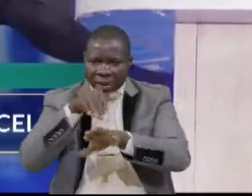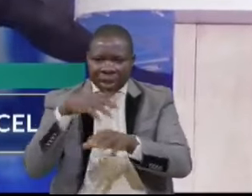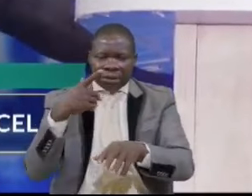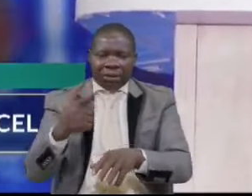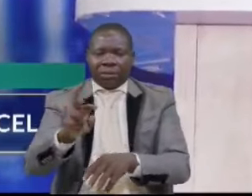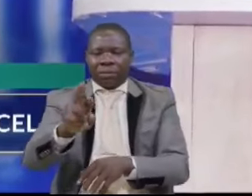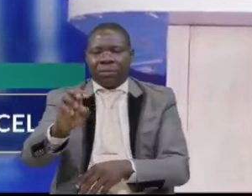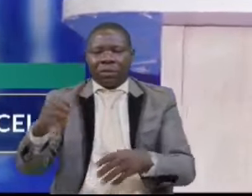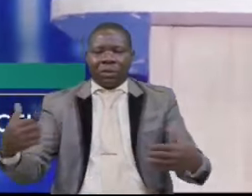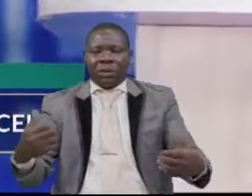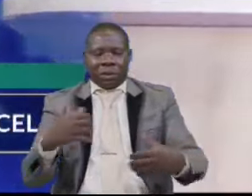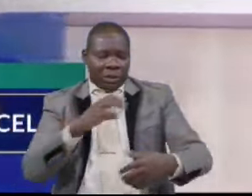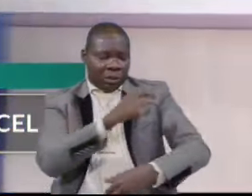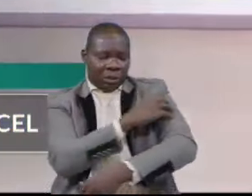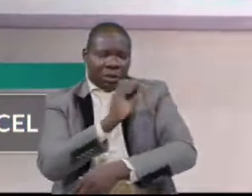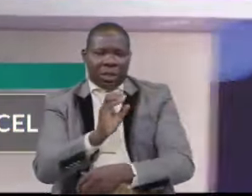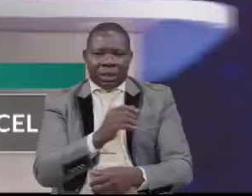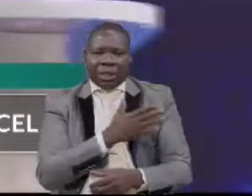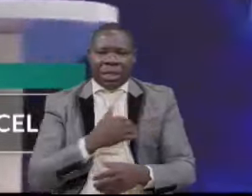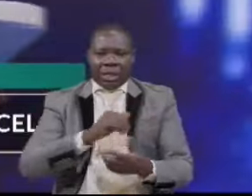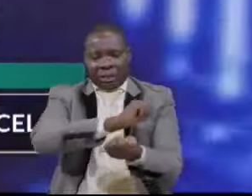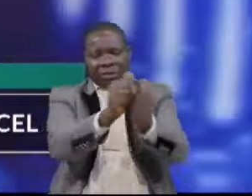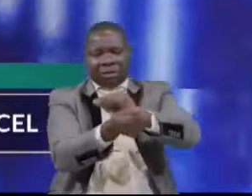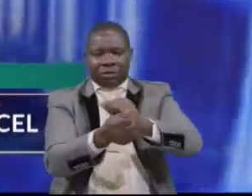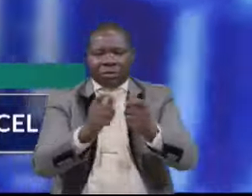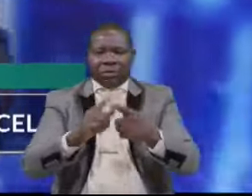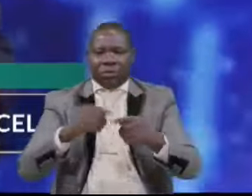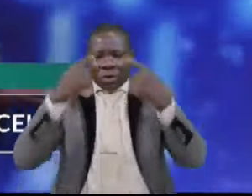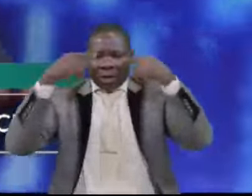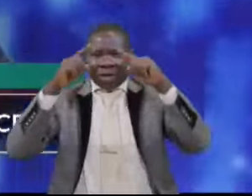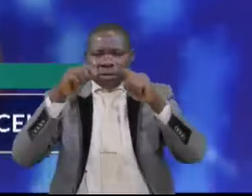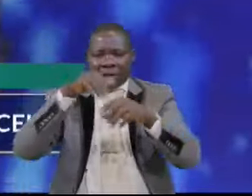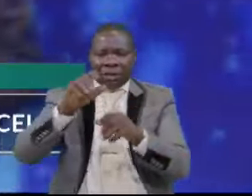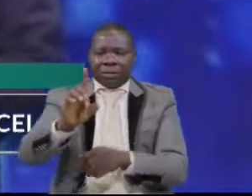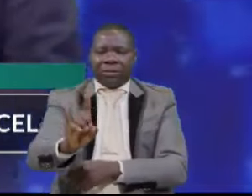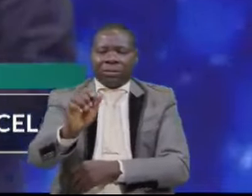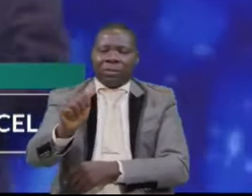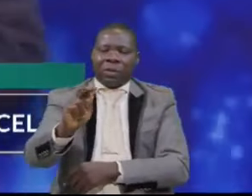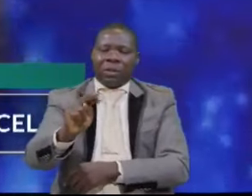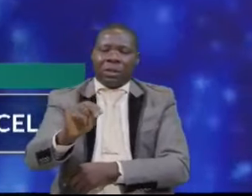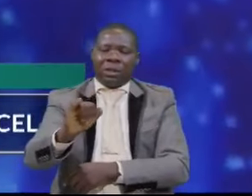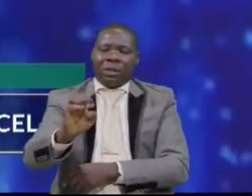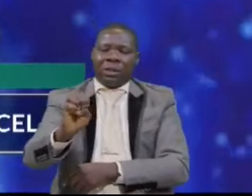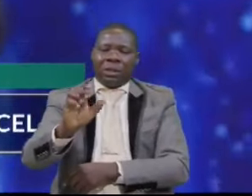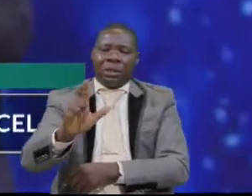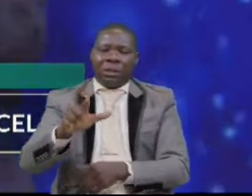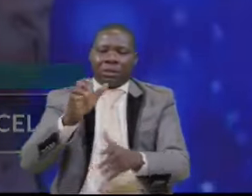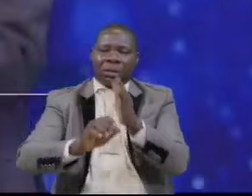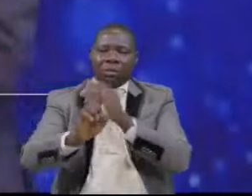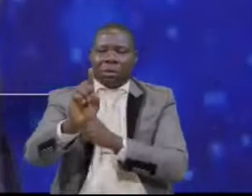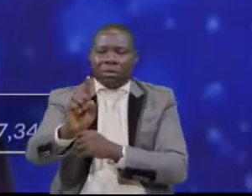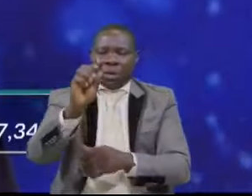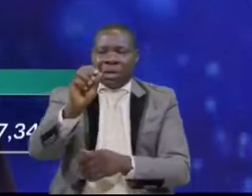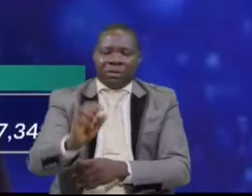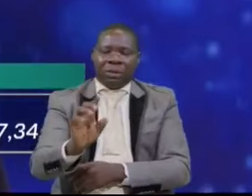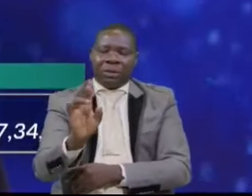to excel. Daniel chapter 1, I'm reading from verse 8. Daniel chapter 1, reading from verse 8.